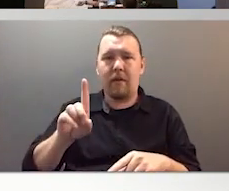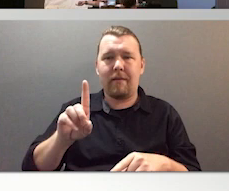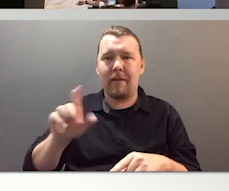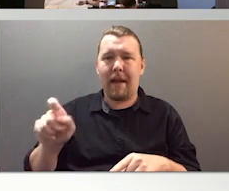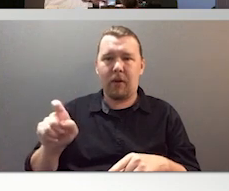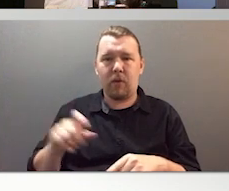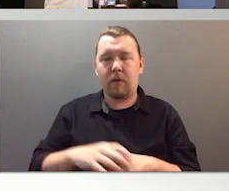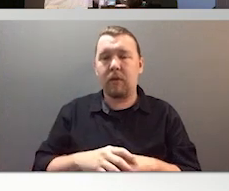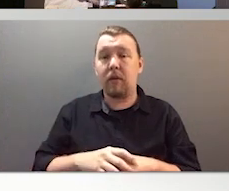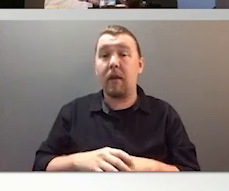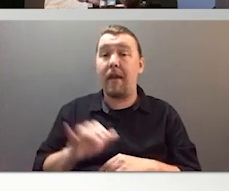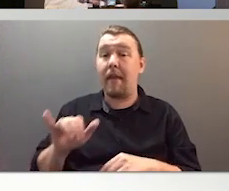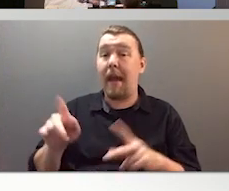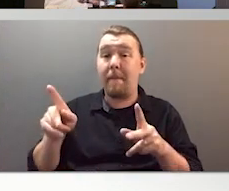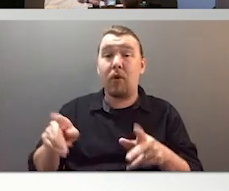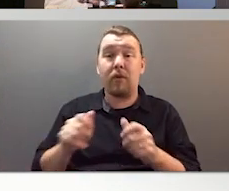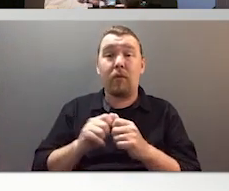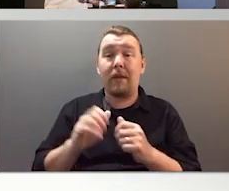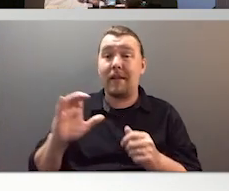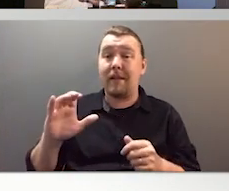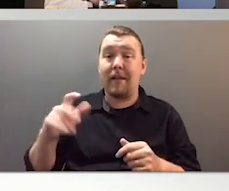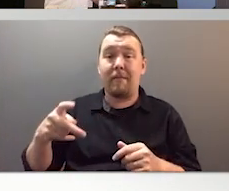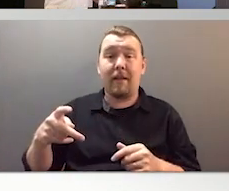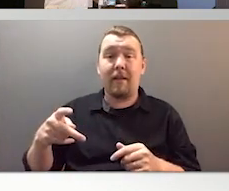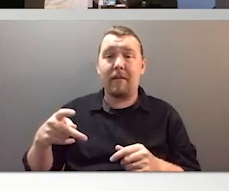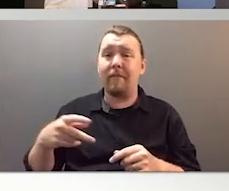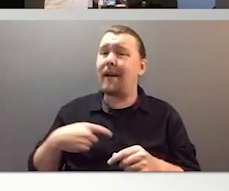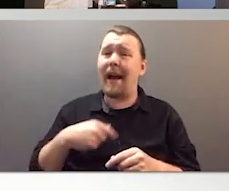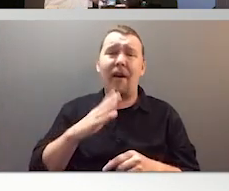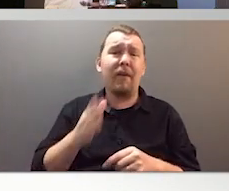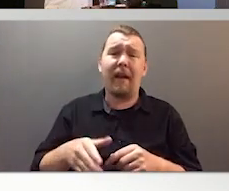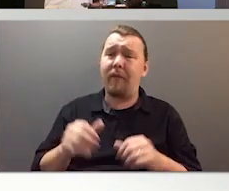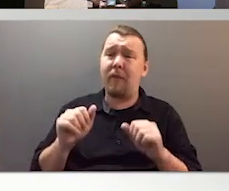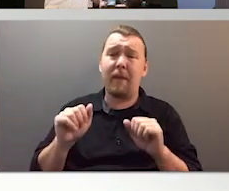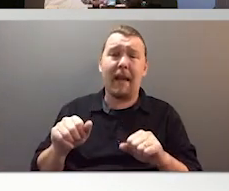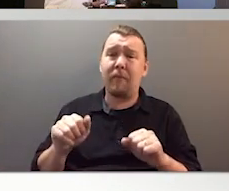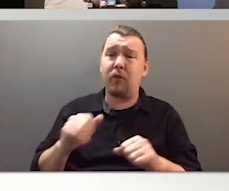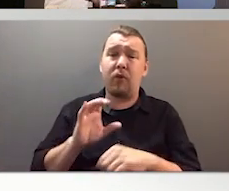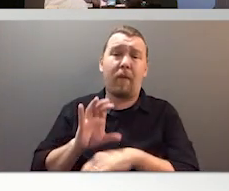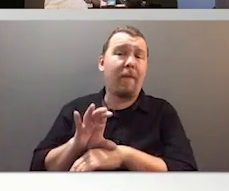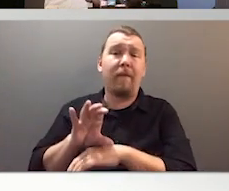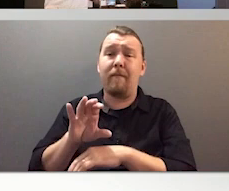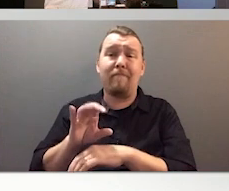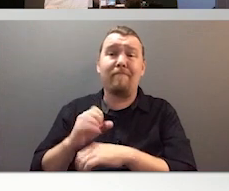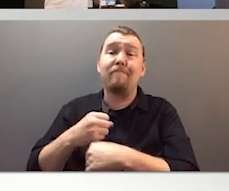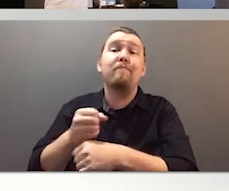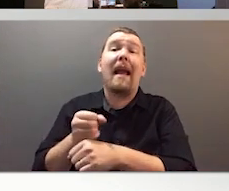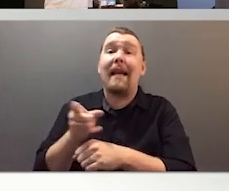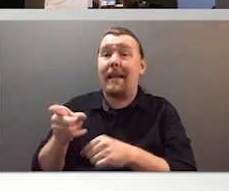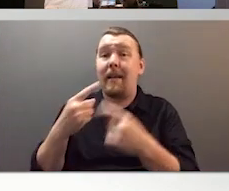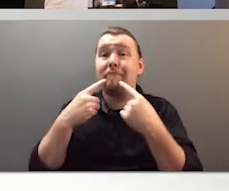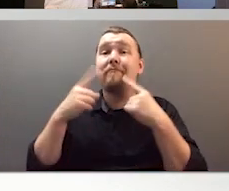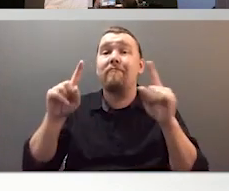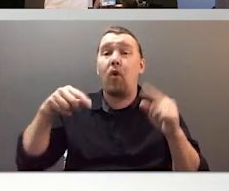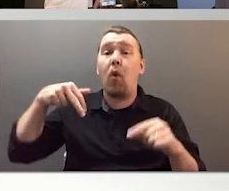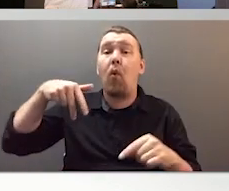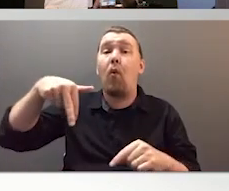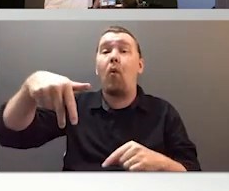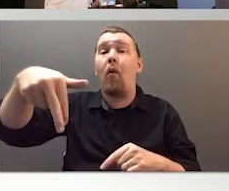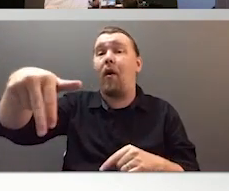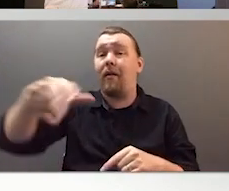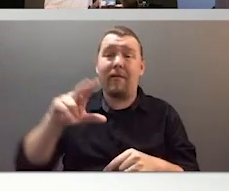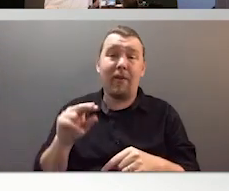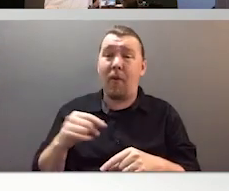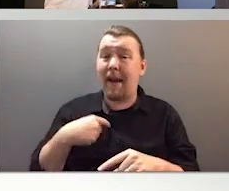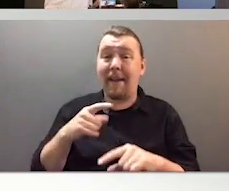I know this. I'm not going to change his diagnosis. But if I can make him a little bit more comfortable in the body that he was given,